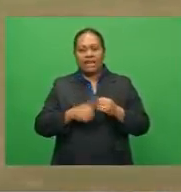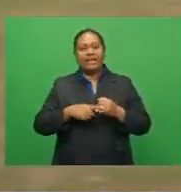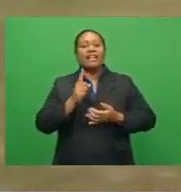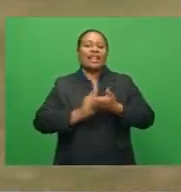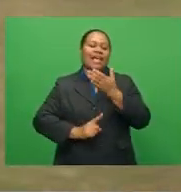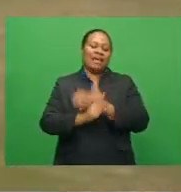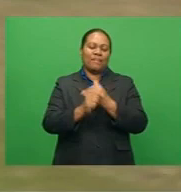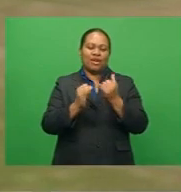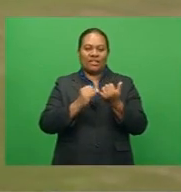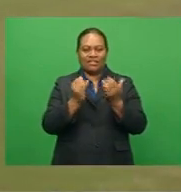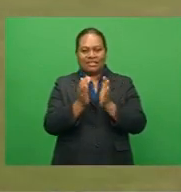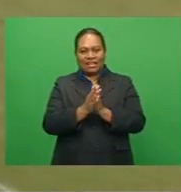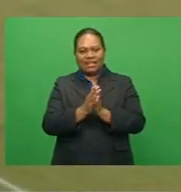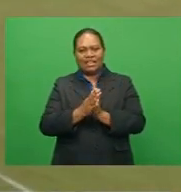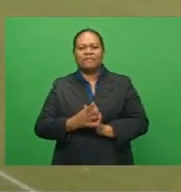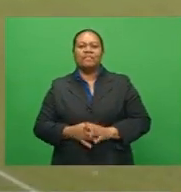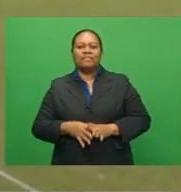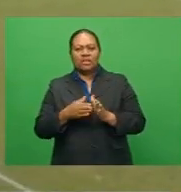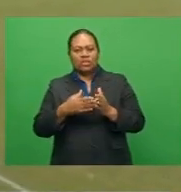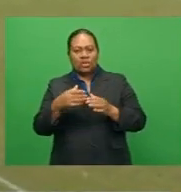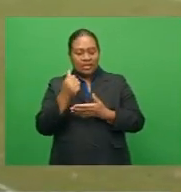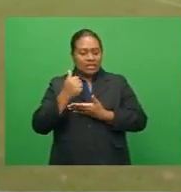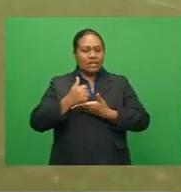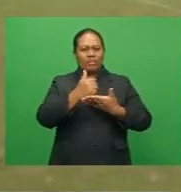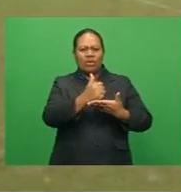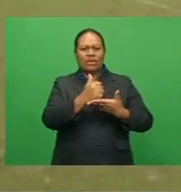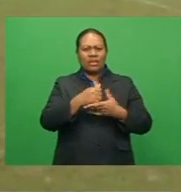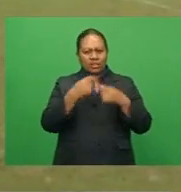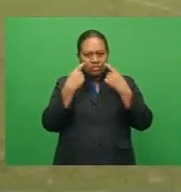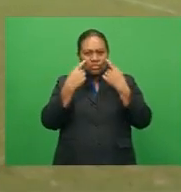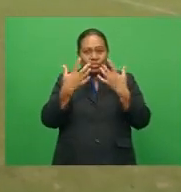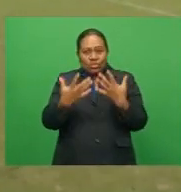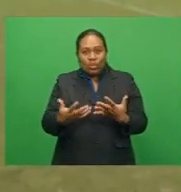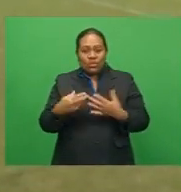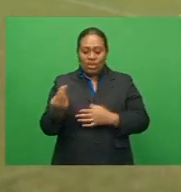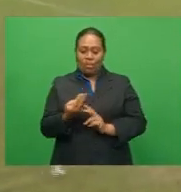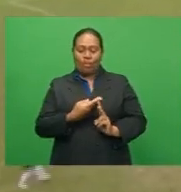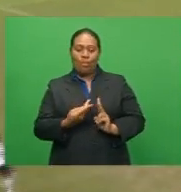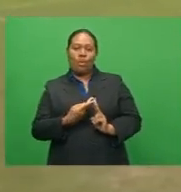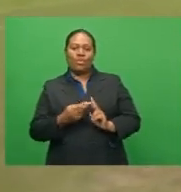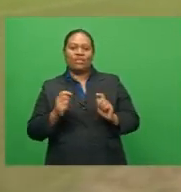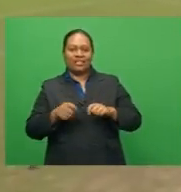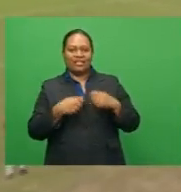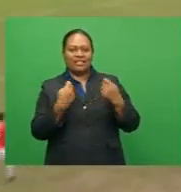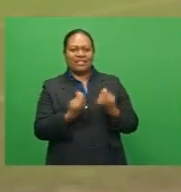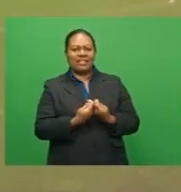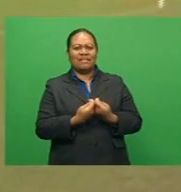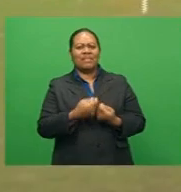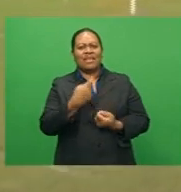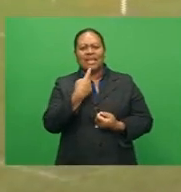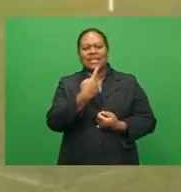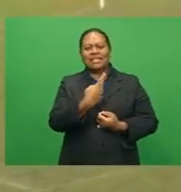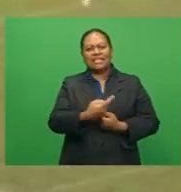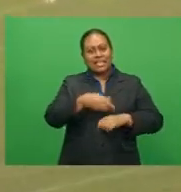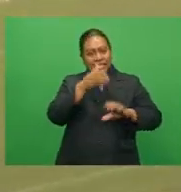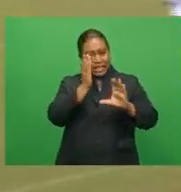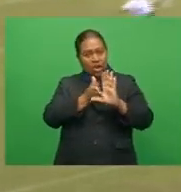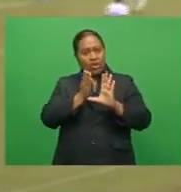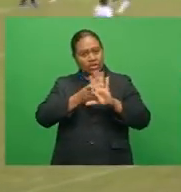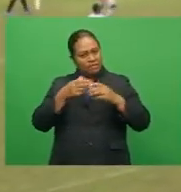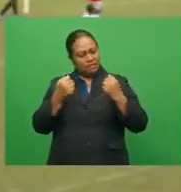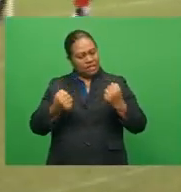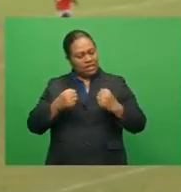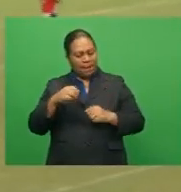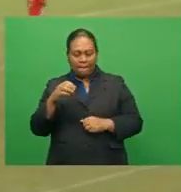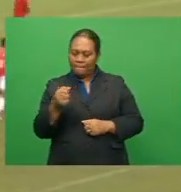on Sunday. With fans' expectations building pressure on both teams, Rewa coach Marika Rondu says psychological fitness